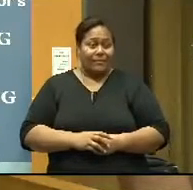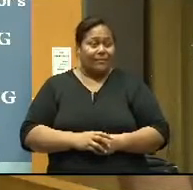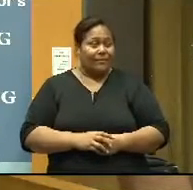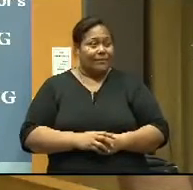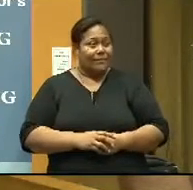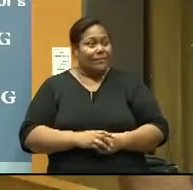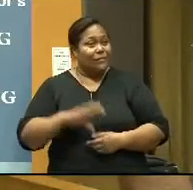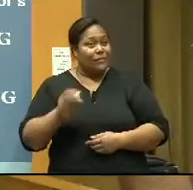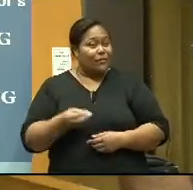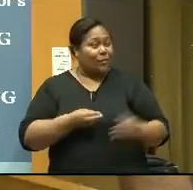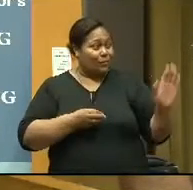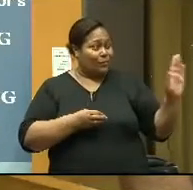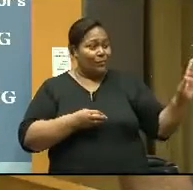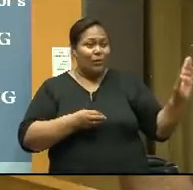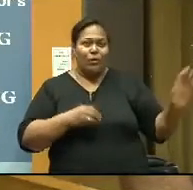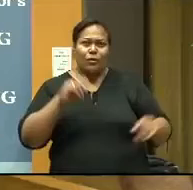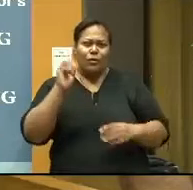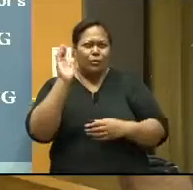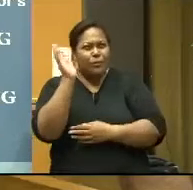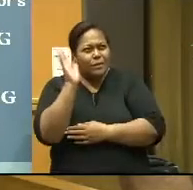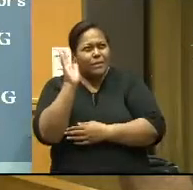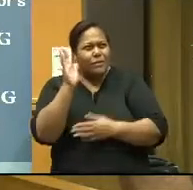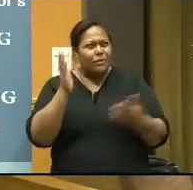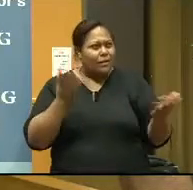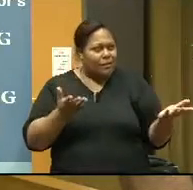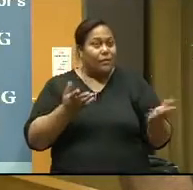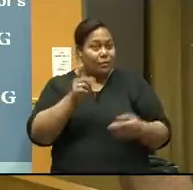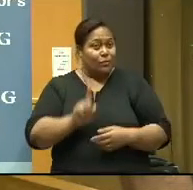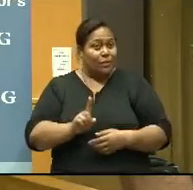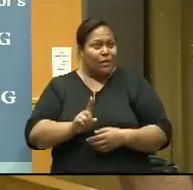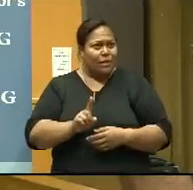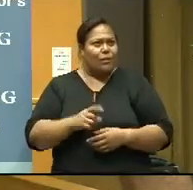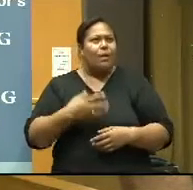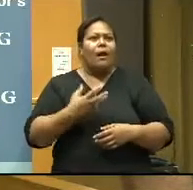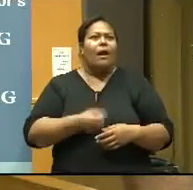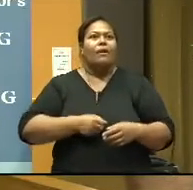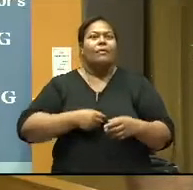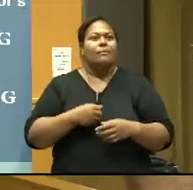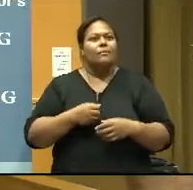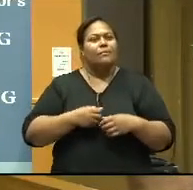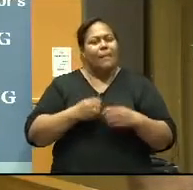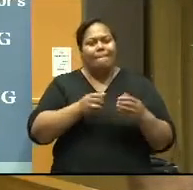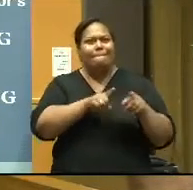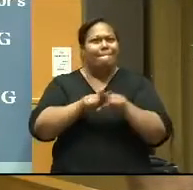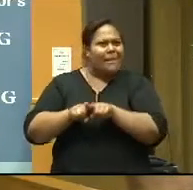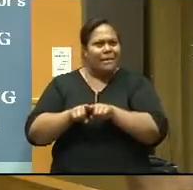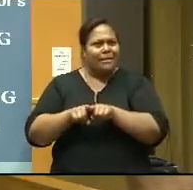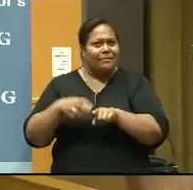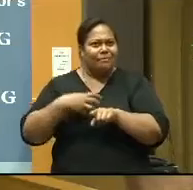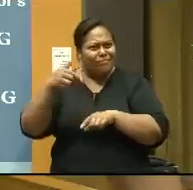therefore, your presentation, Jeffrey, makes a lot of, has a lot of meaning this time around.